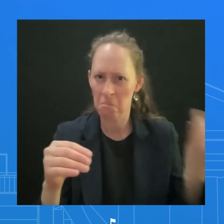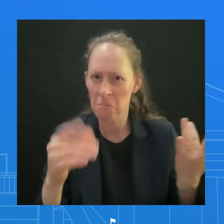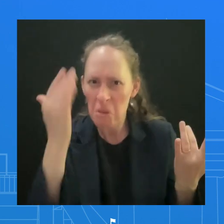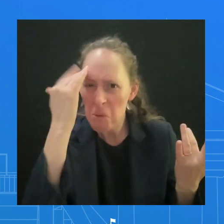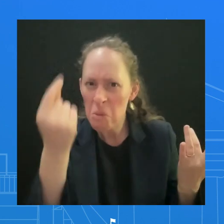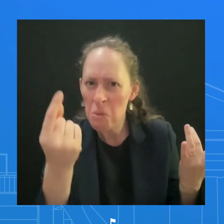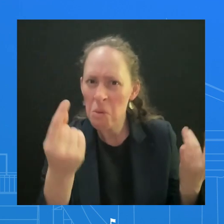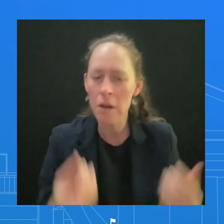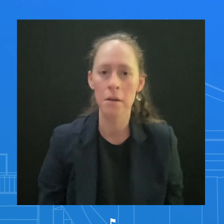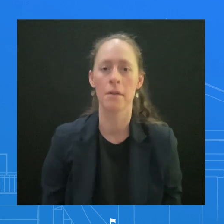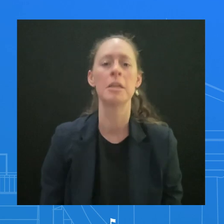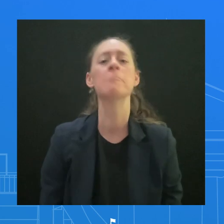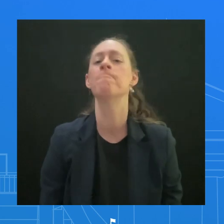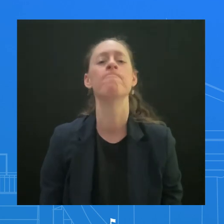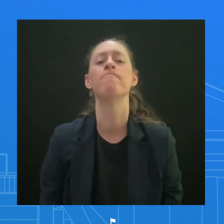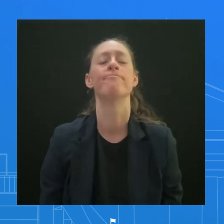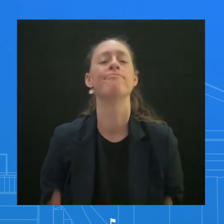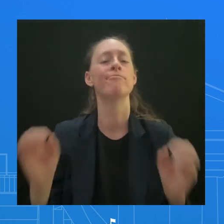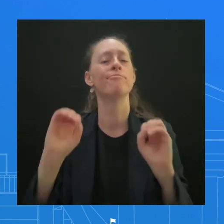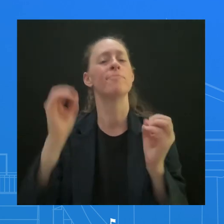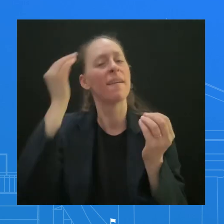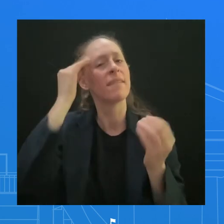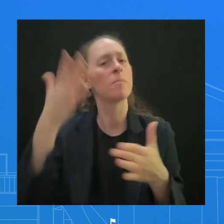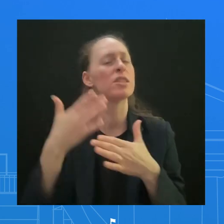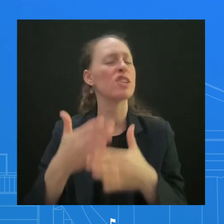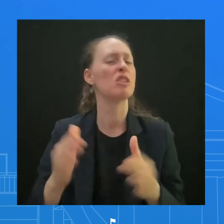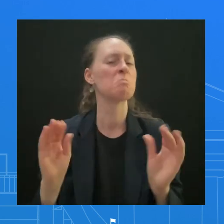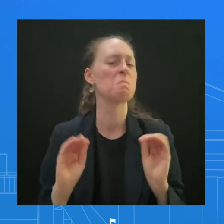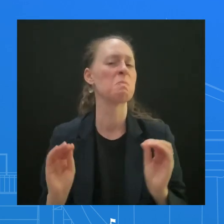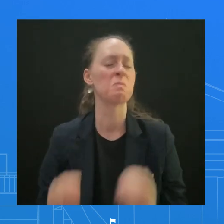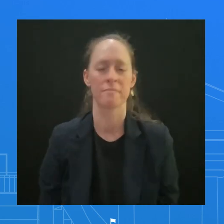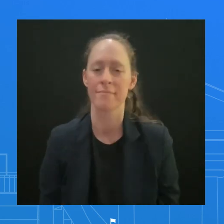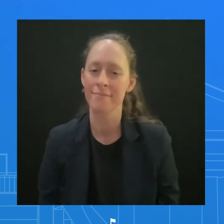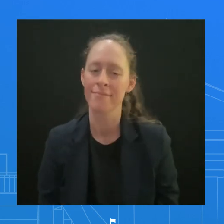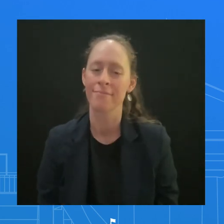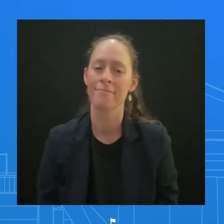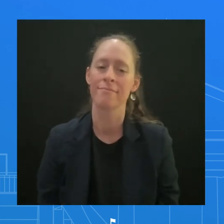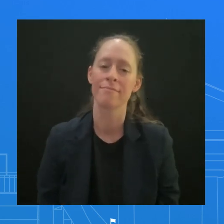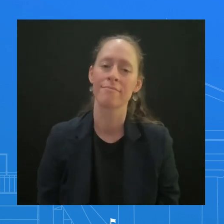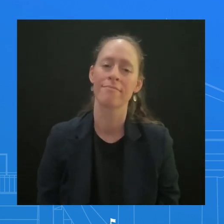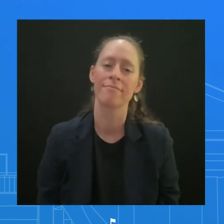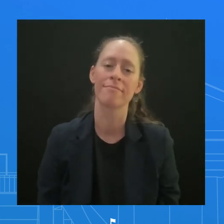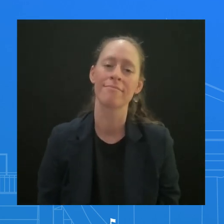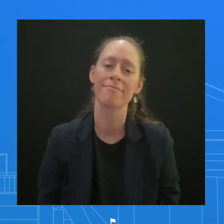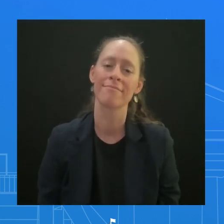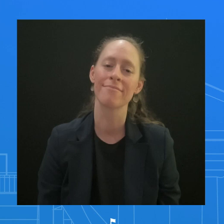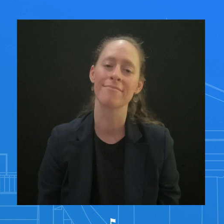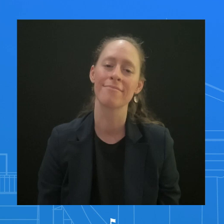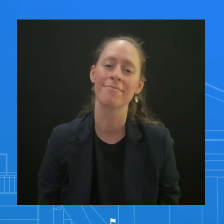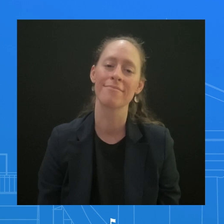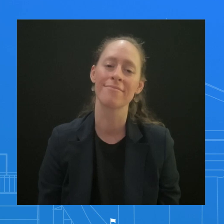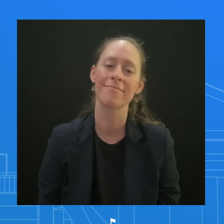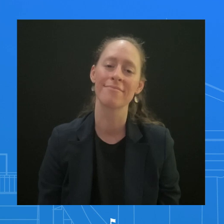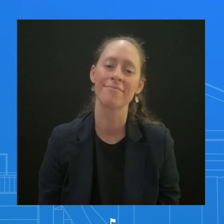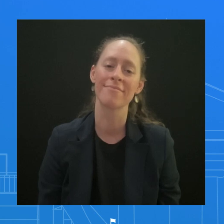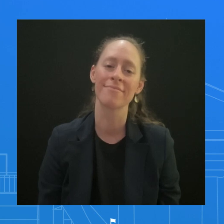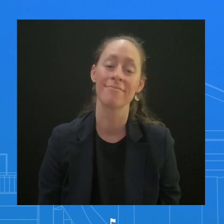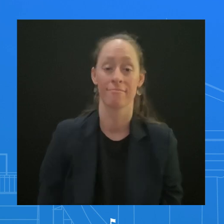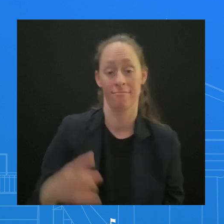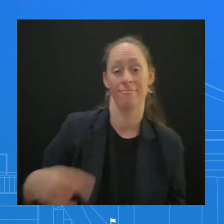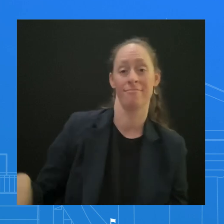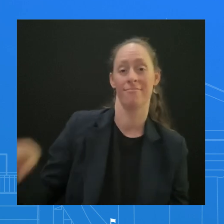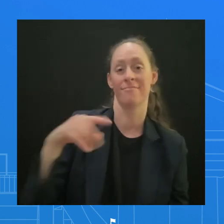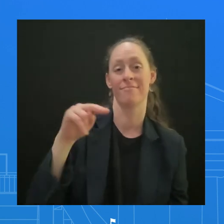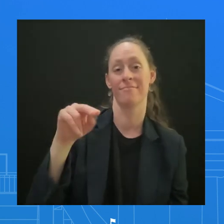would just tell you that Jake especially, but all of us here on the national security team work closely with the